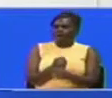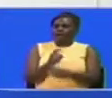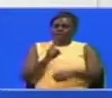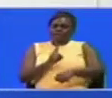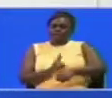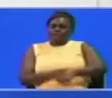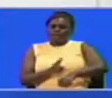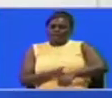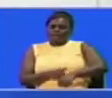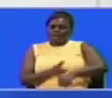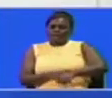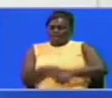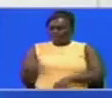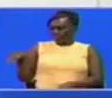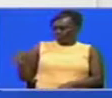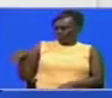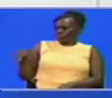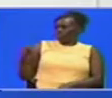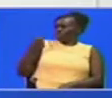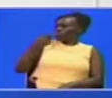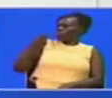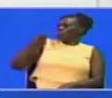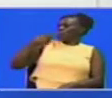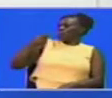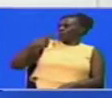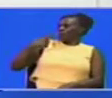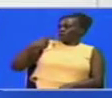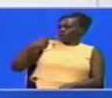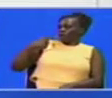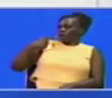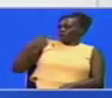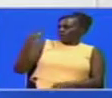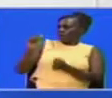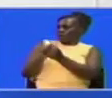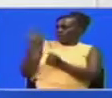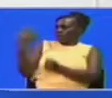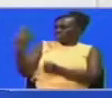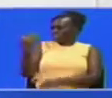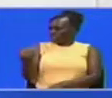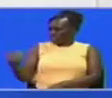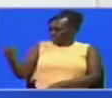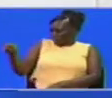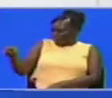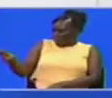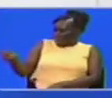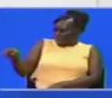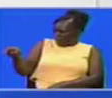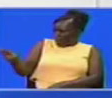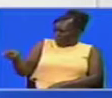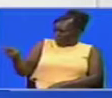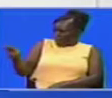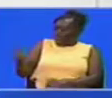the polio vaccination in Tow Trading Center, almost 15 children were shot and